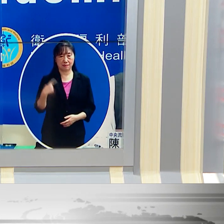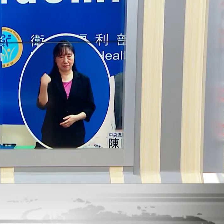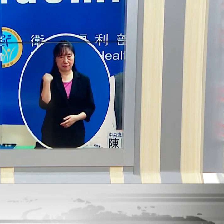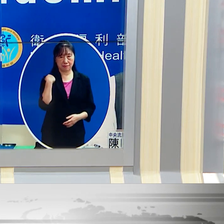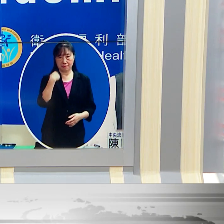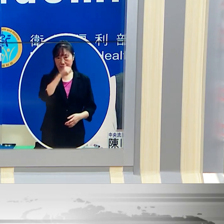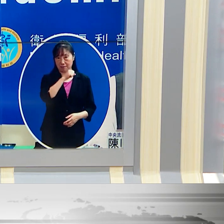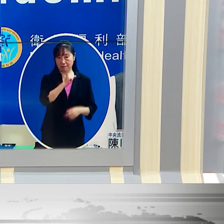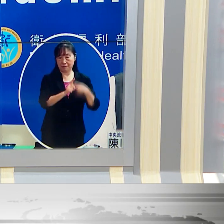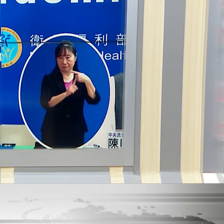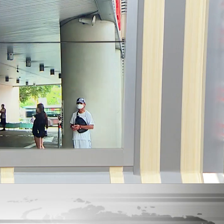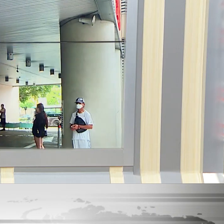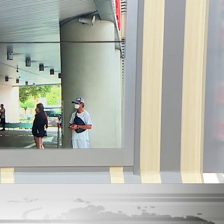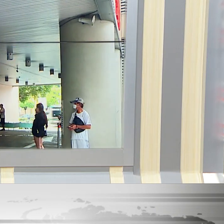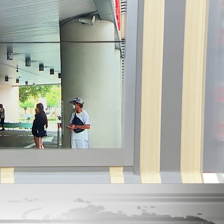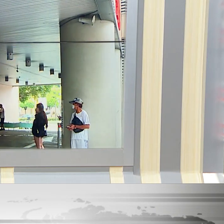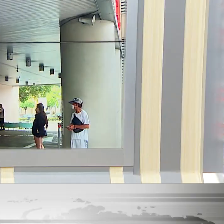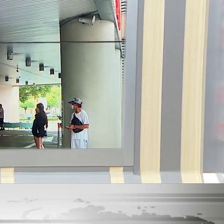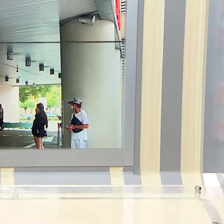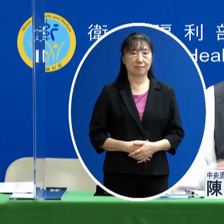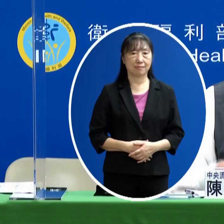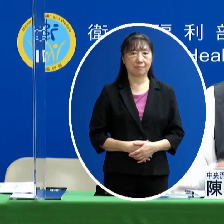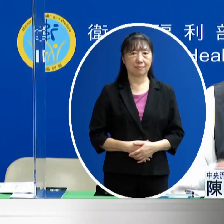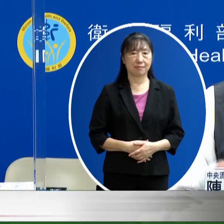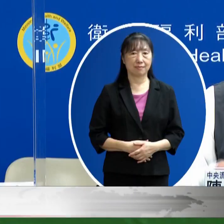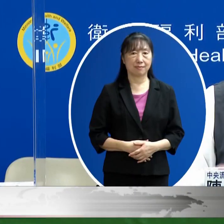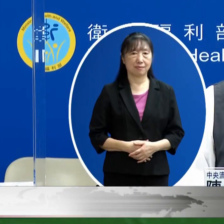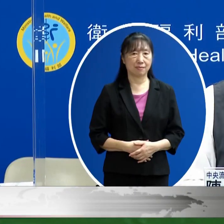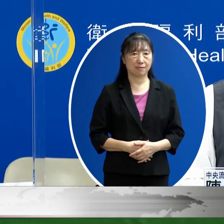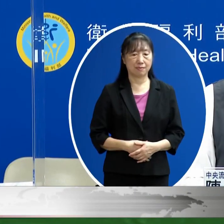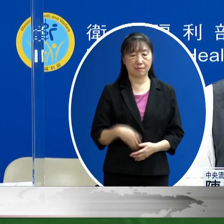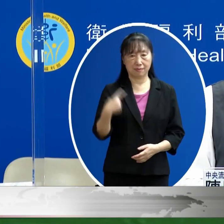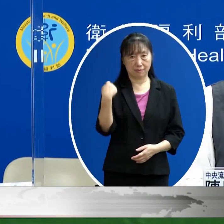not reached the peak yet.